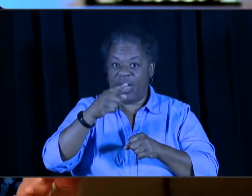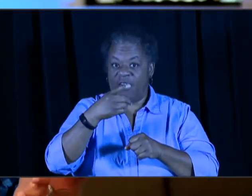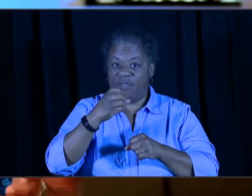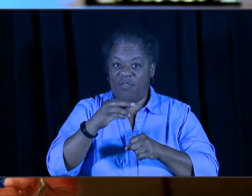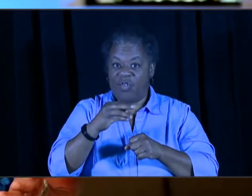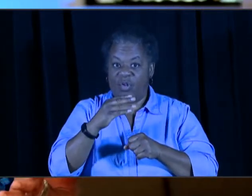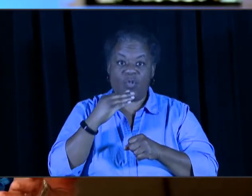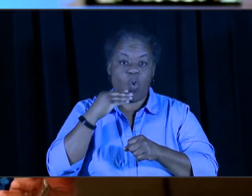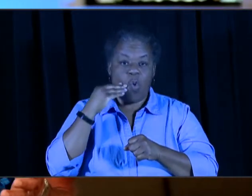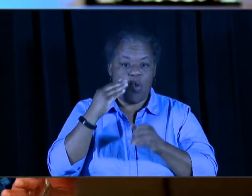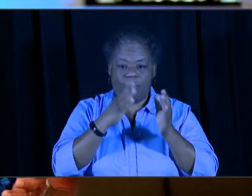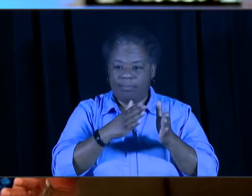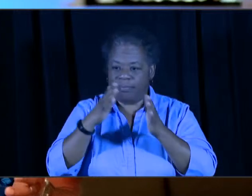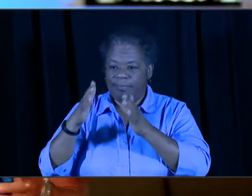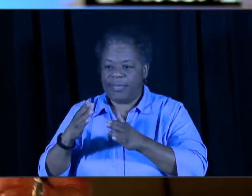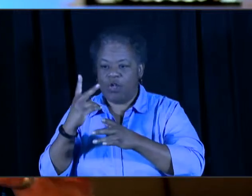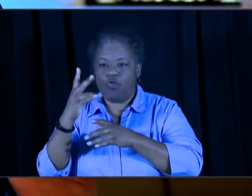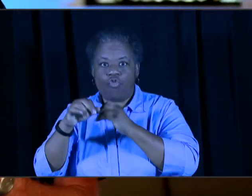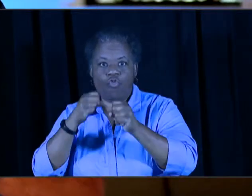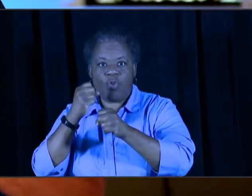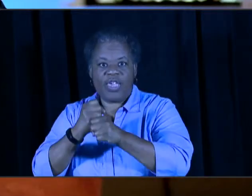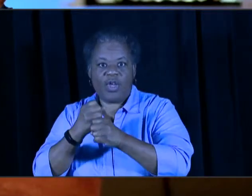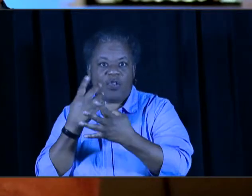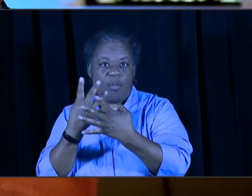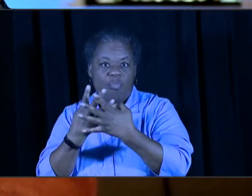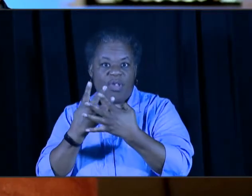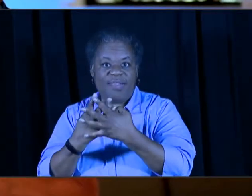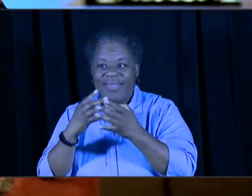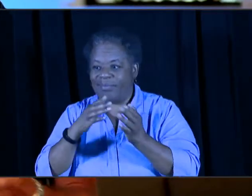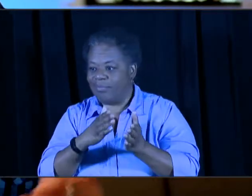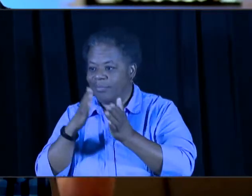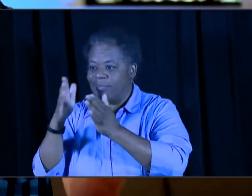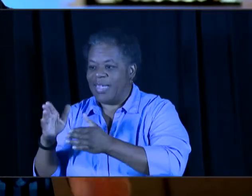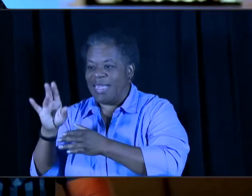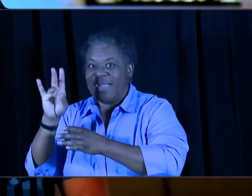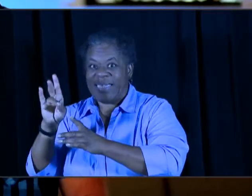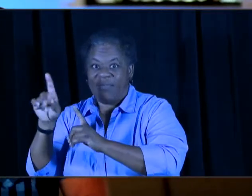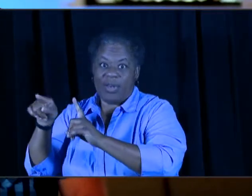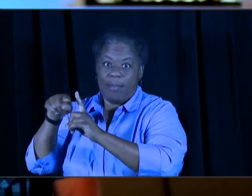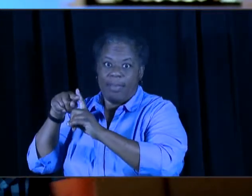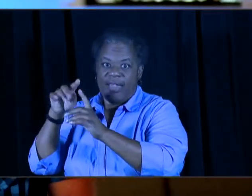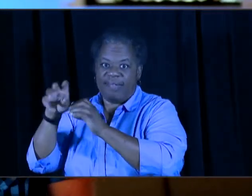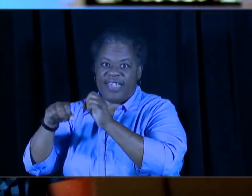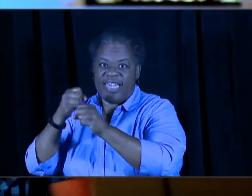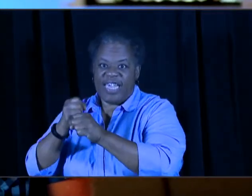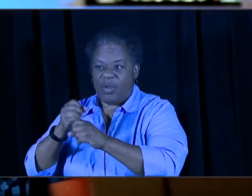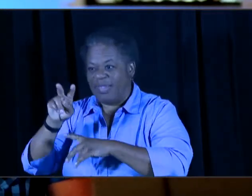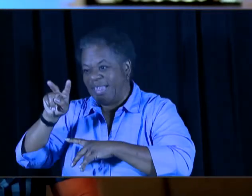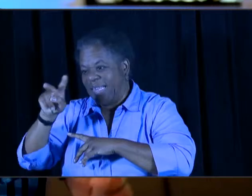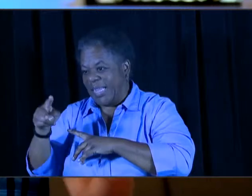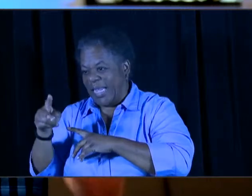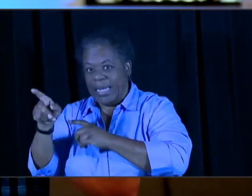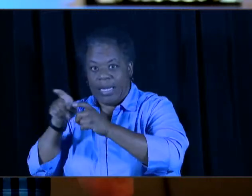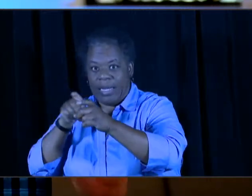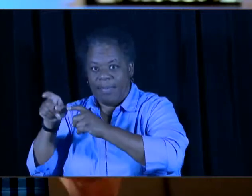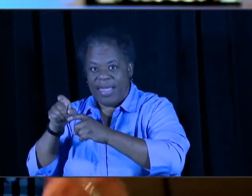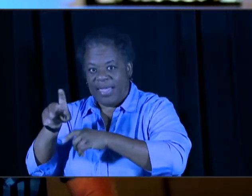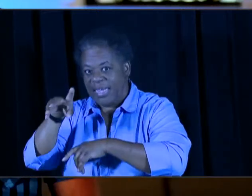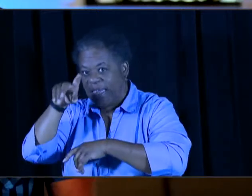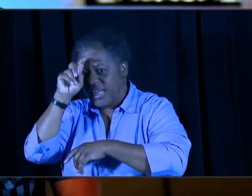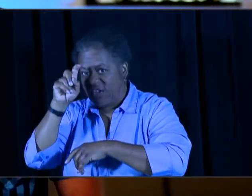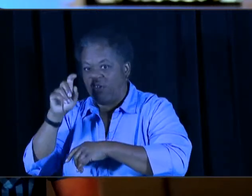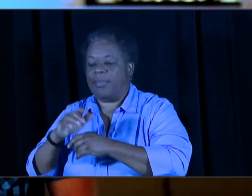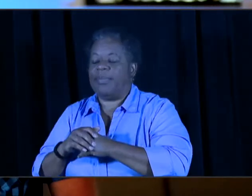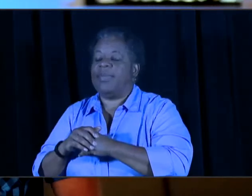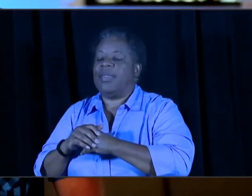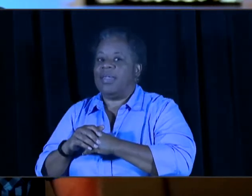least 2 years in prison, and then 7+ years as second in command in Egypt, storing and